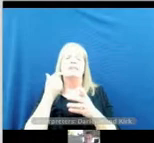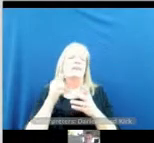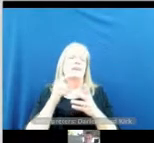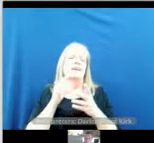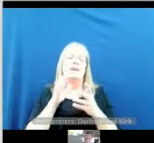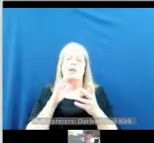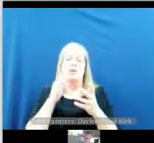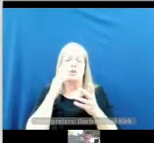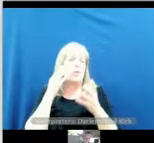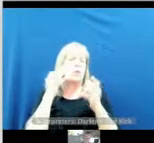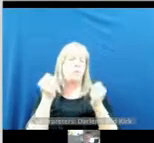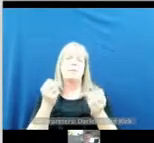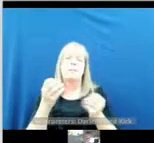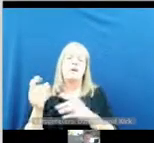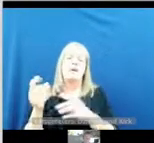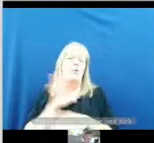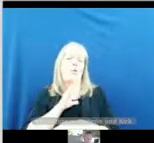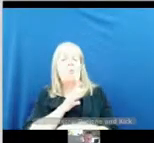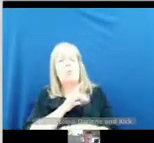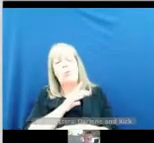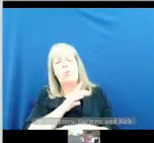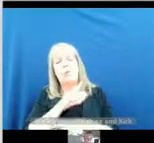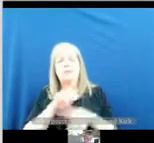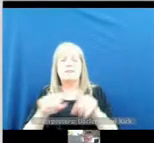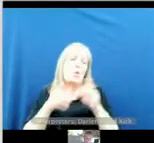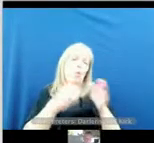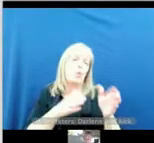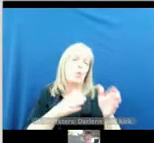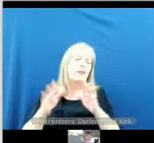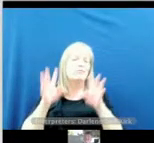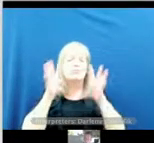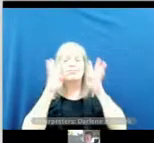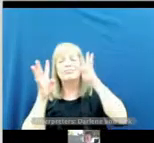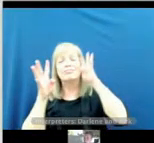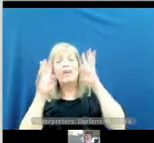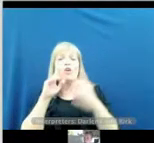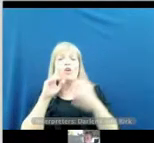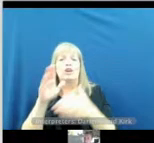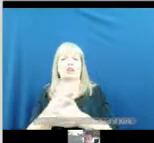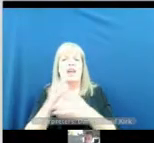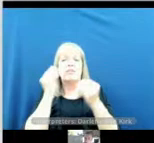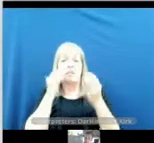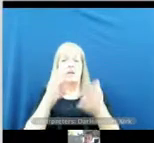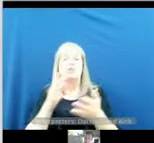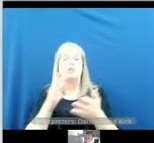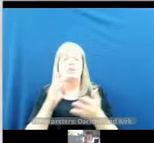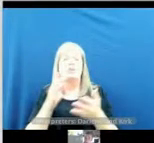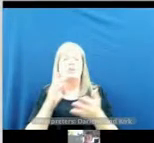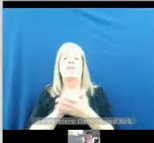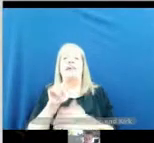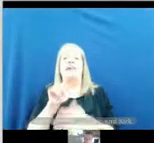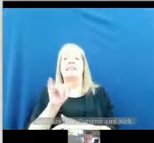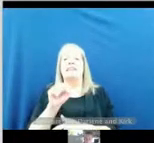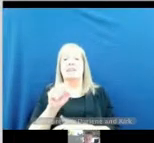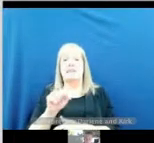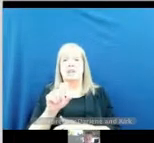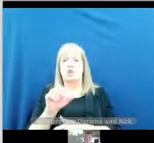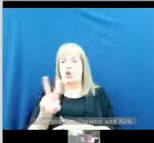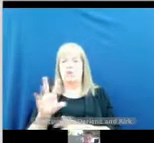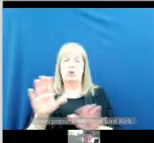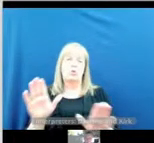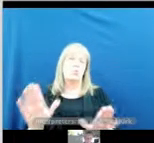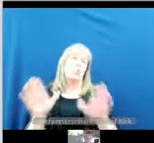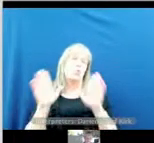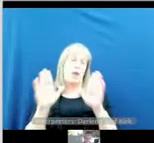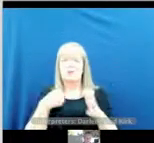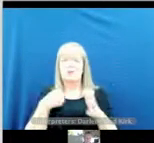get involved and share information. And these listservs are really great. That's a great way to do that, so I would encourage you to hop